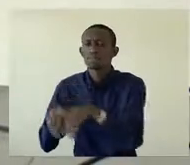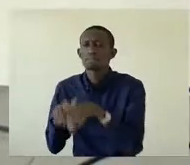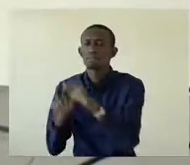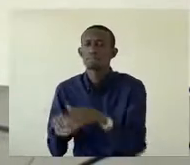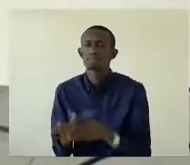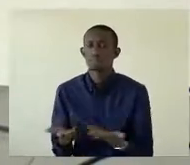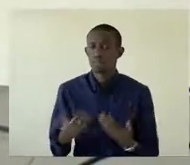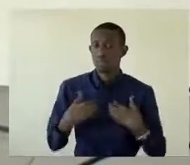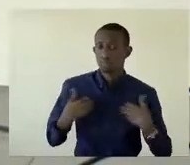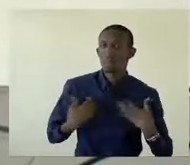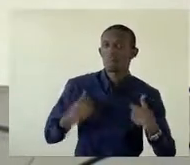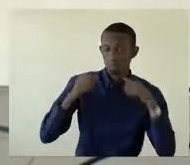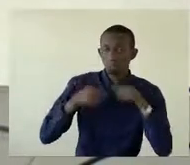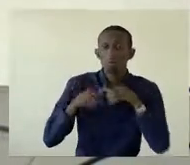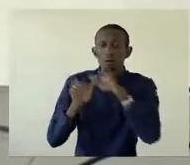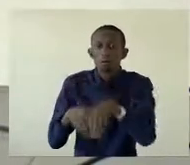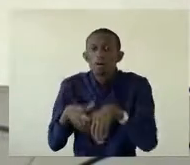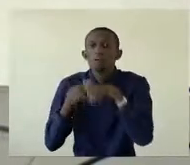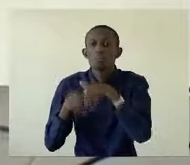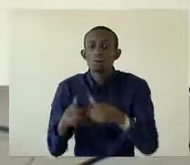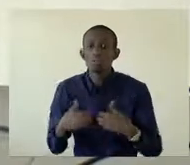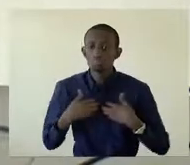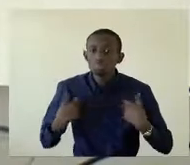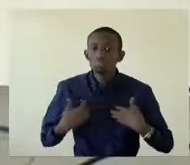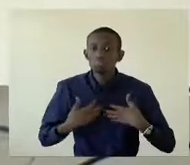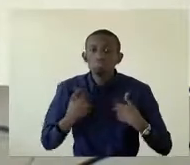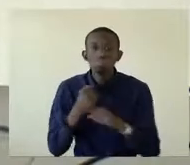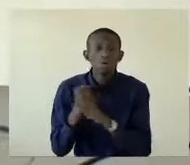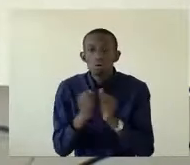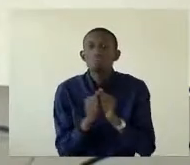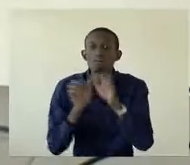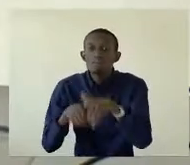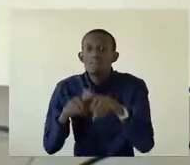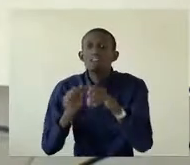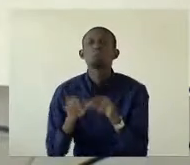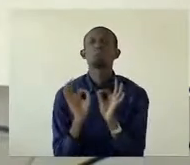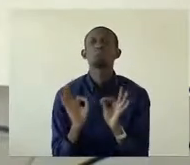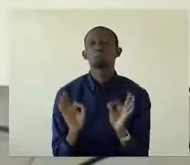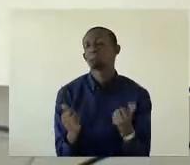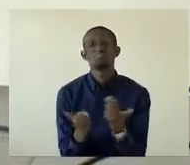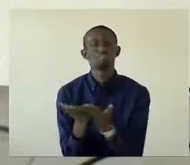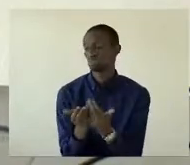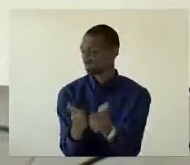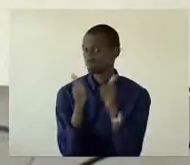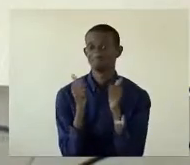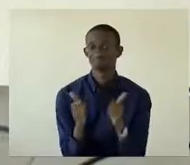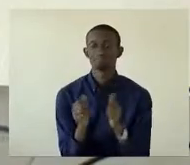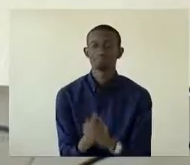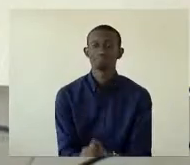can actually provide with us a very good, very wonderful service.